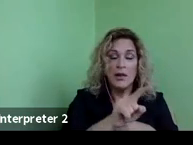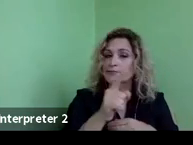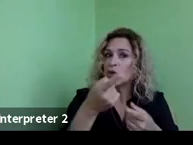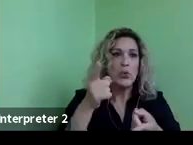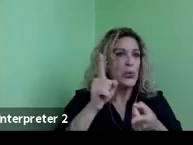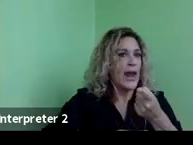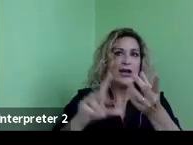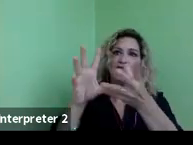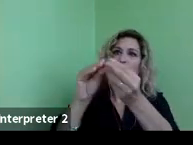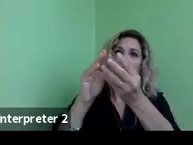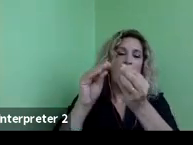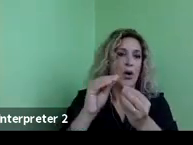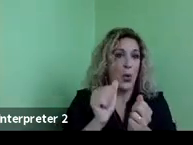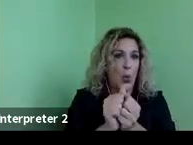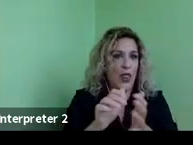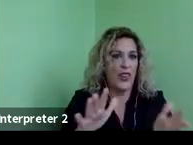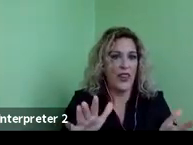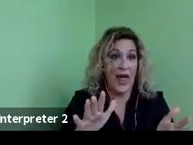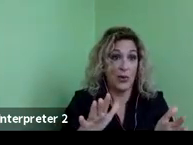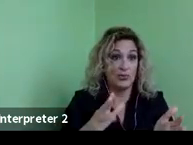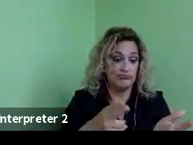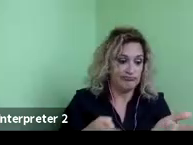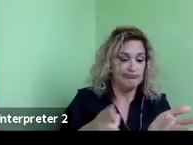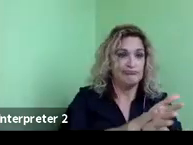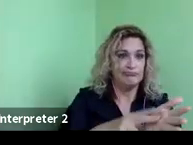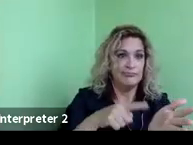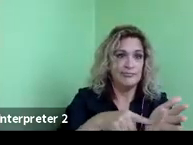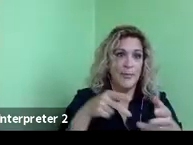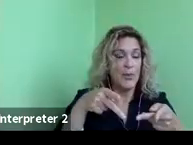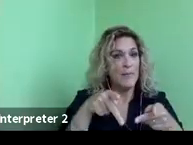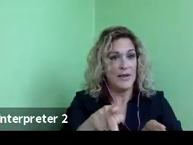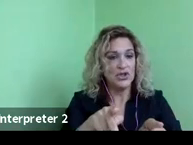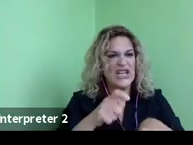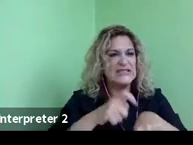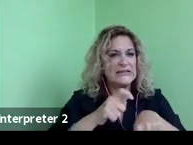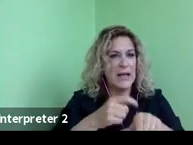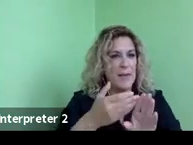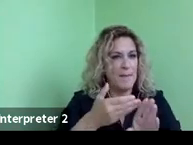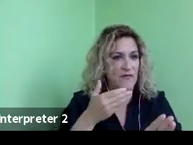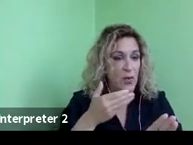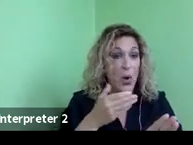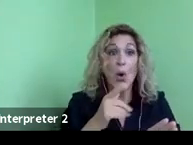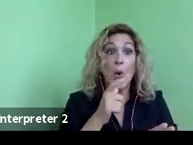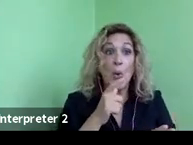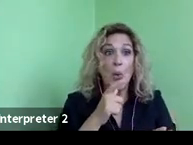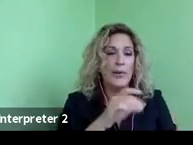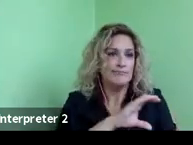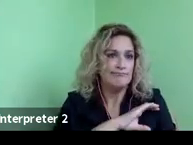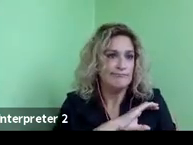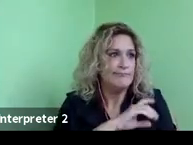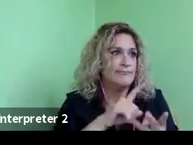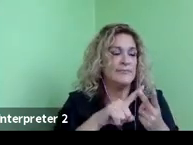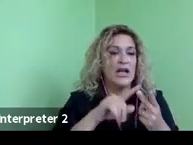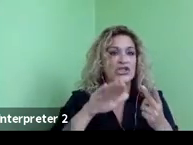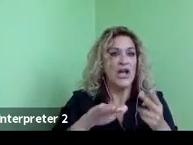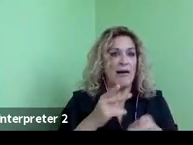and reasonably time-limited release. So this includes law enforcement, it includes child welfare workers, other victim